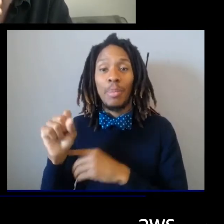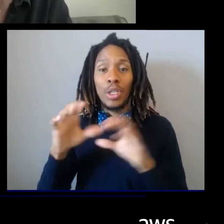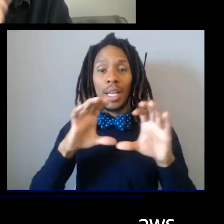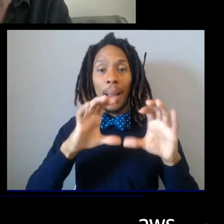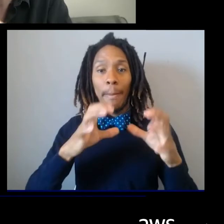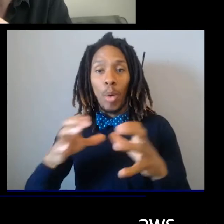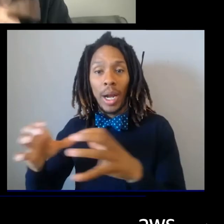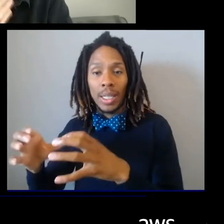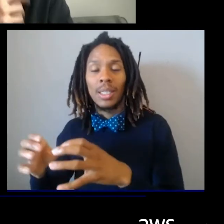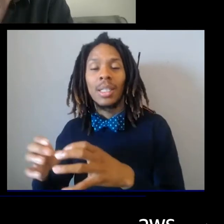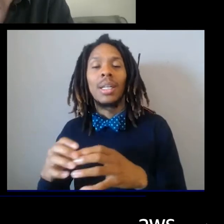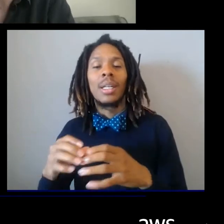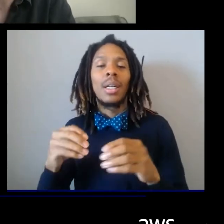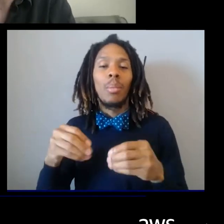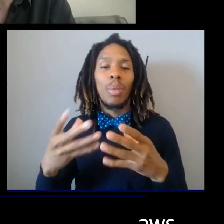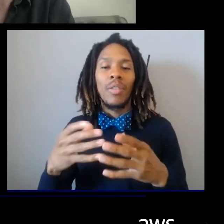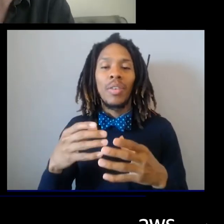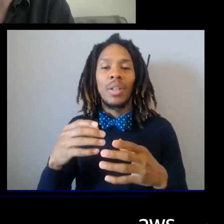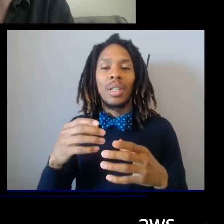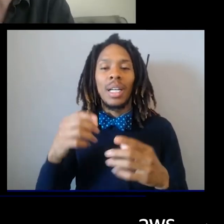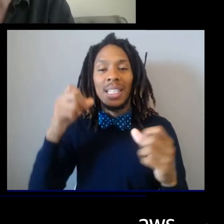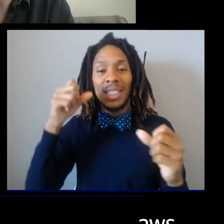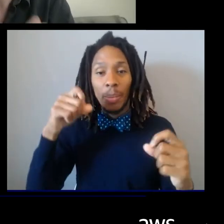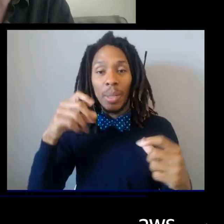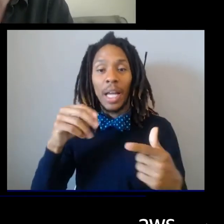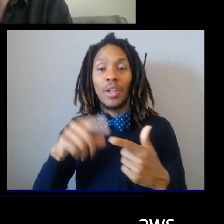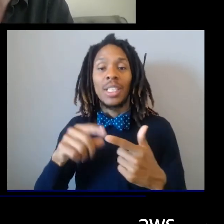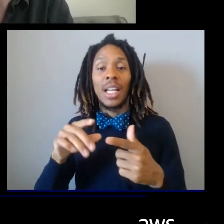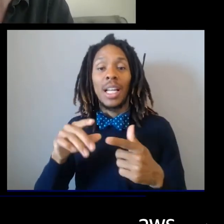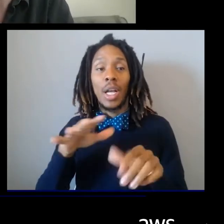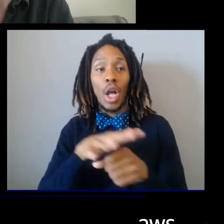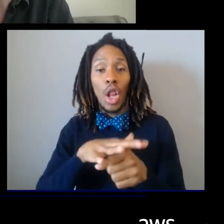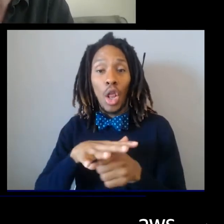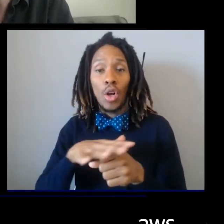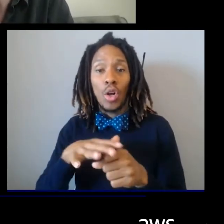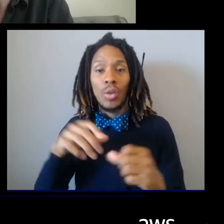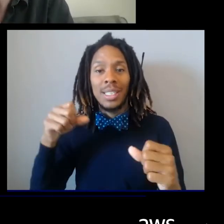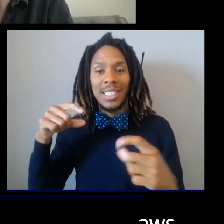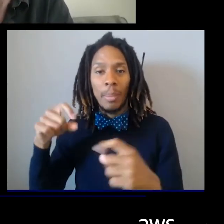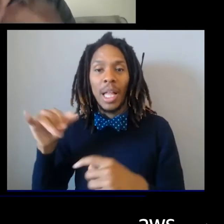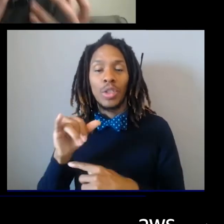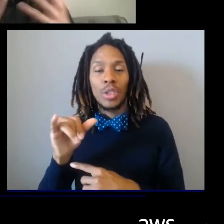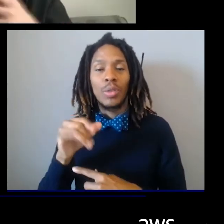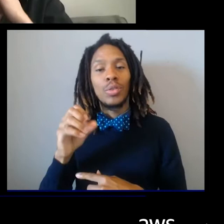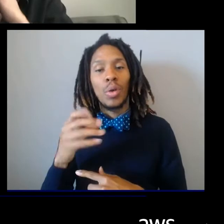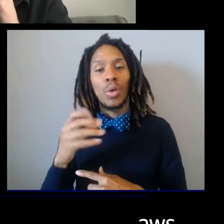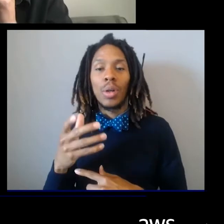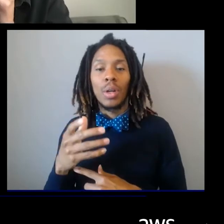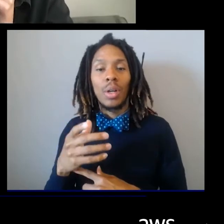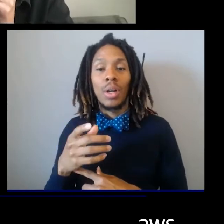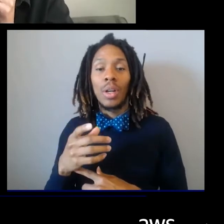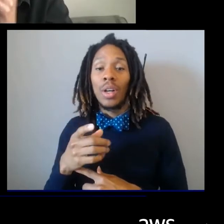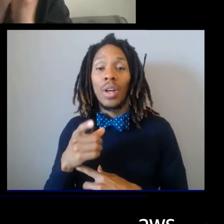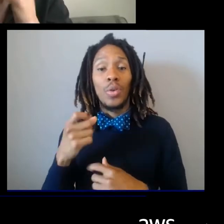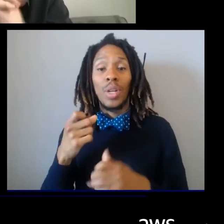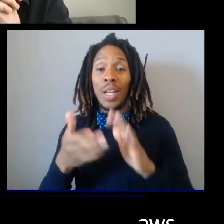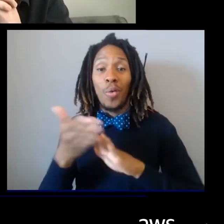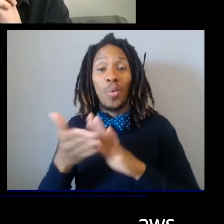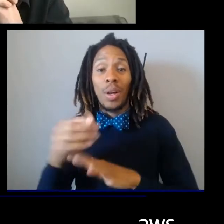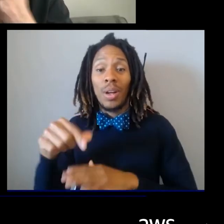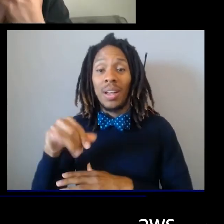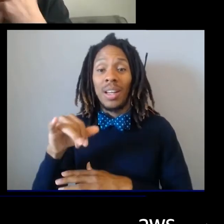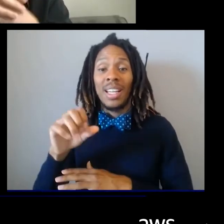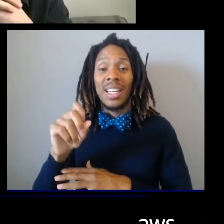you to simulators and the local simulators too. So you can run basically you can run the Qiskit